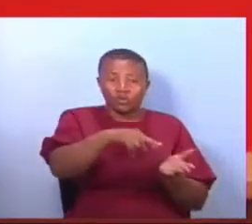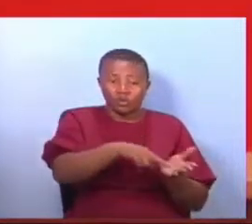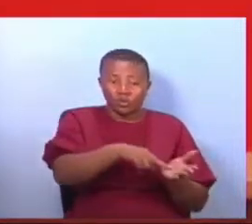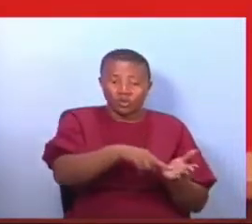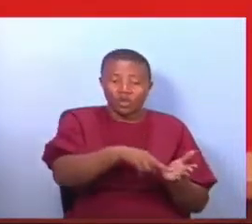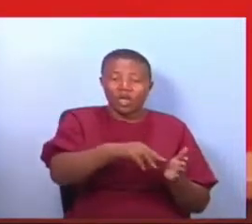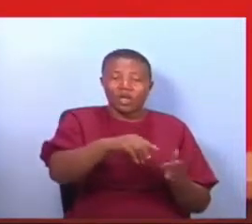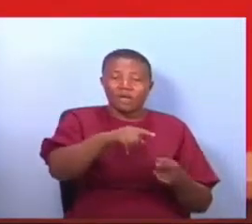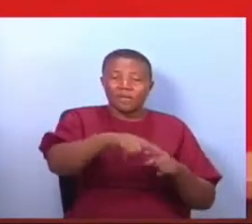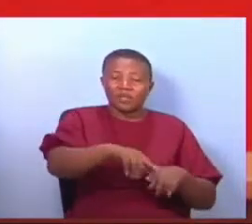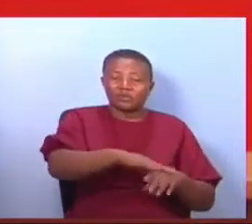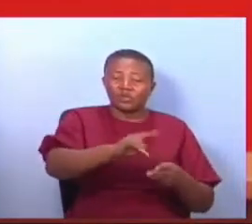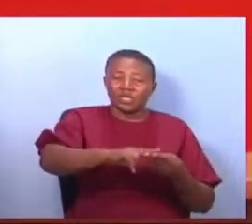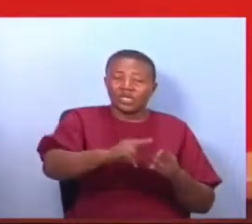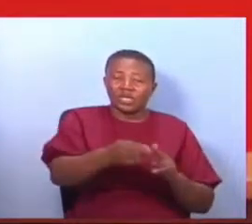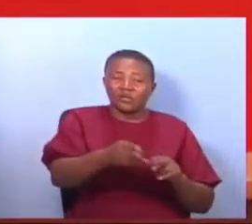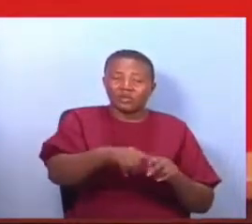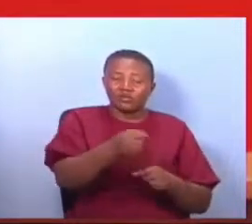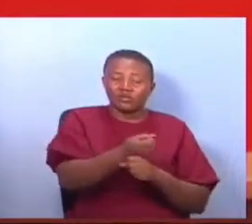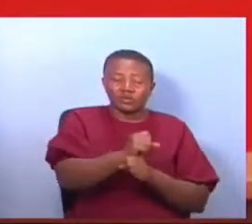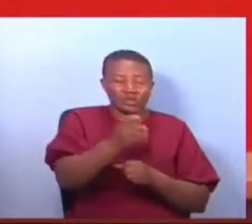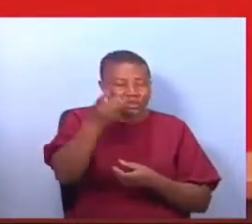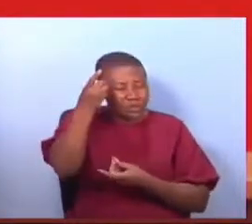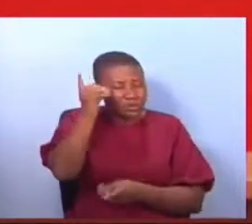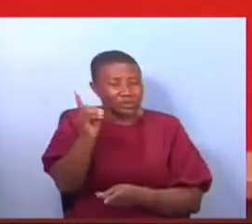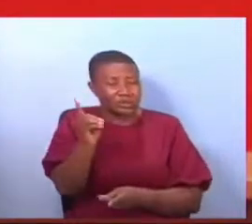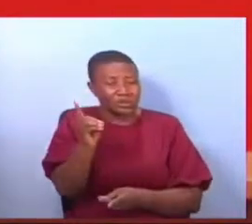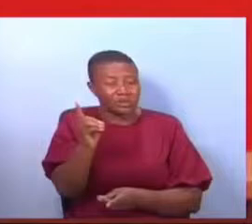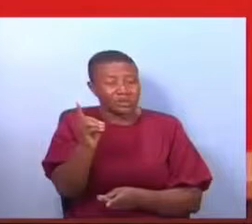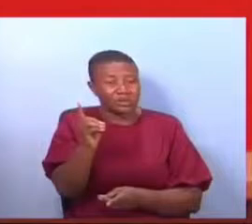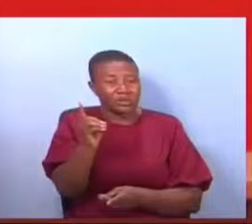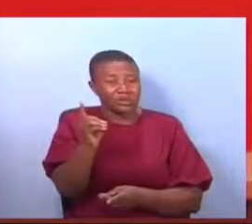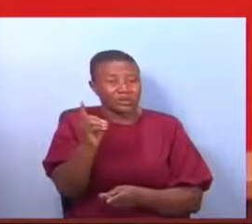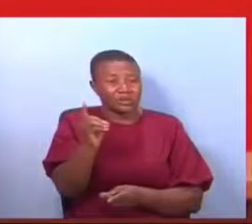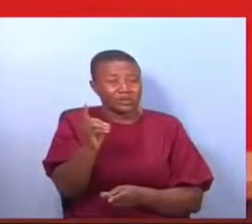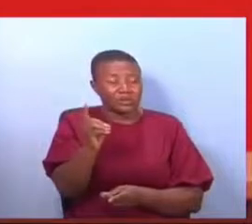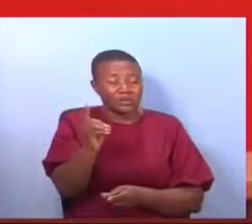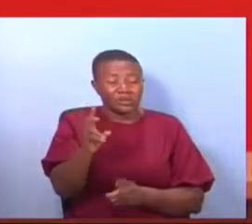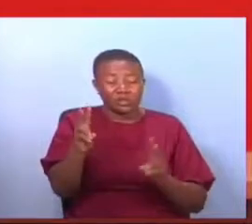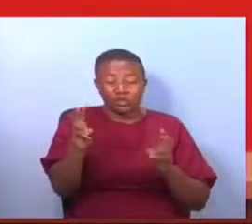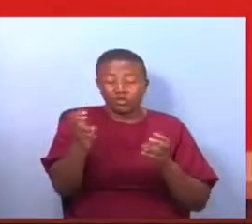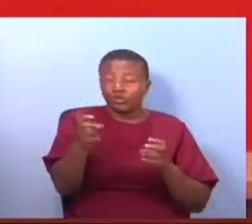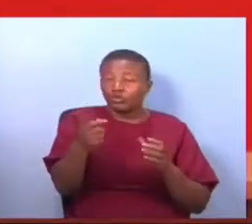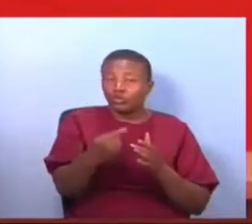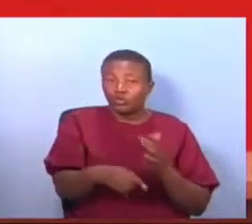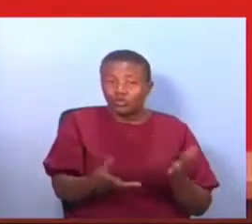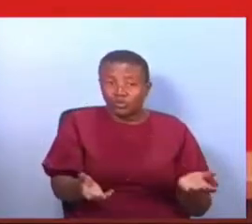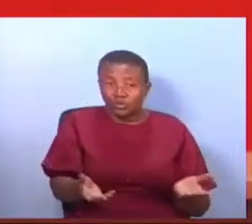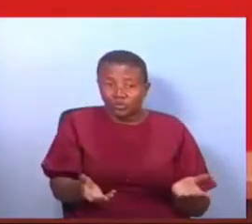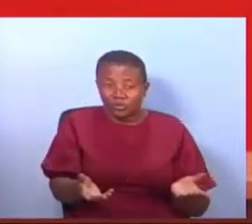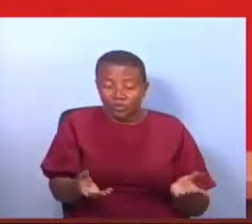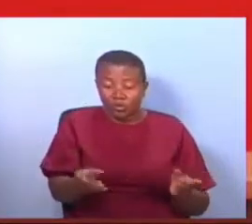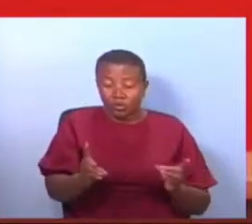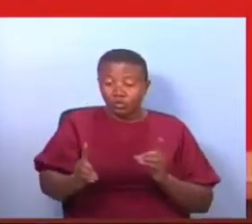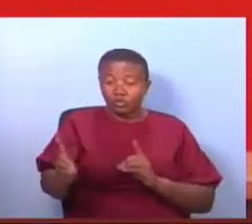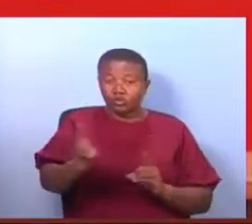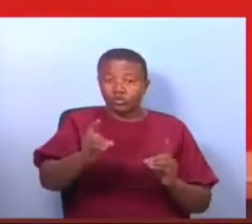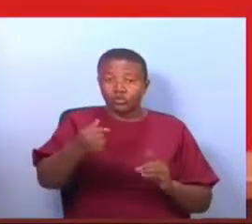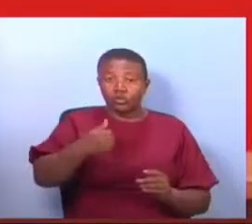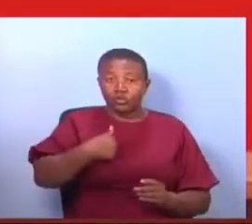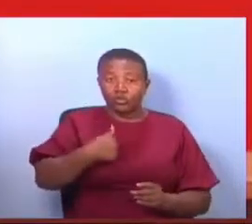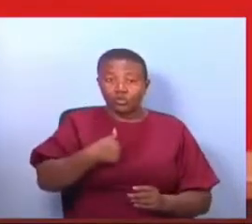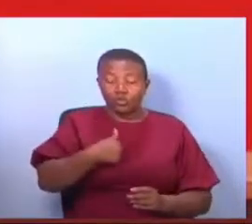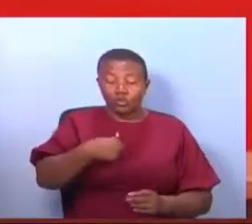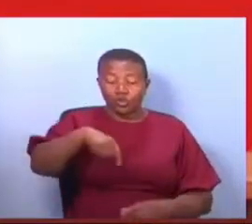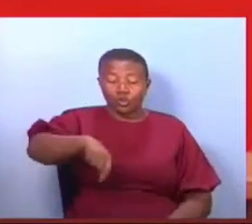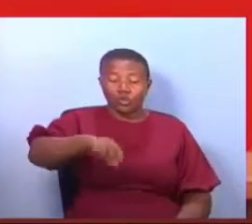decision. At the material moment that the issue was being raised, the issue is we have a quorum to commence business, we have a